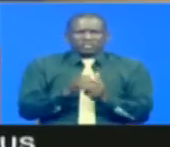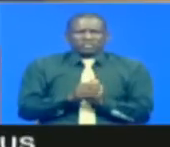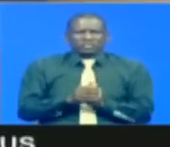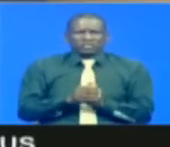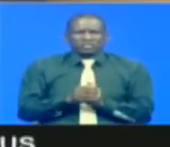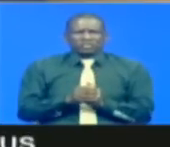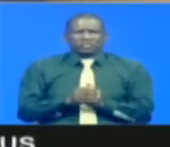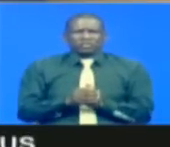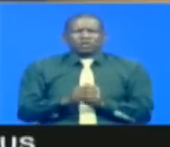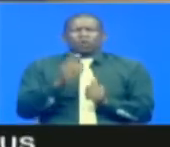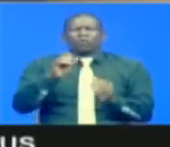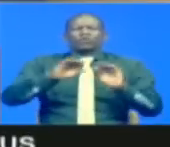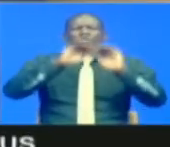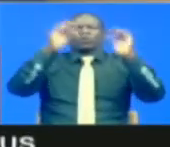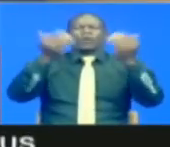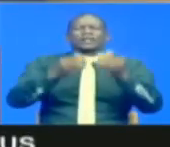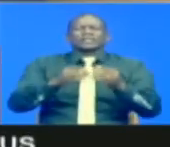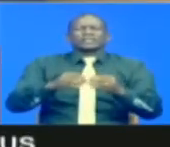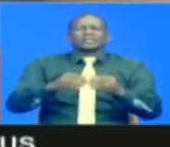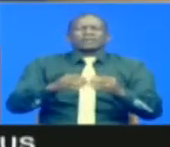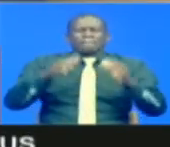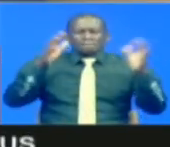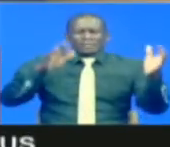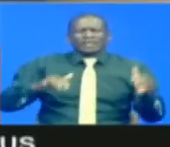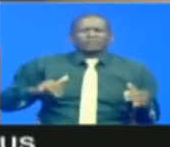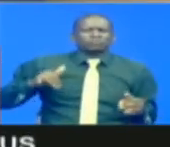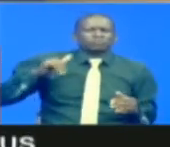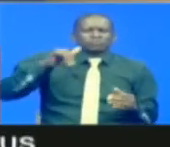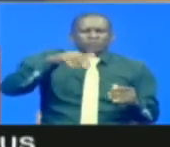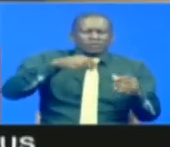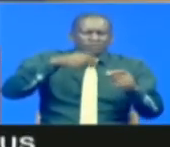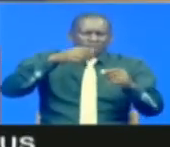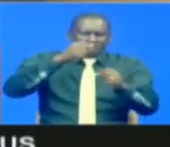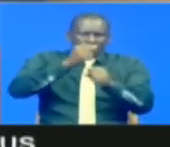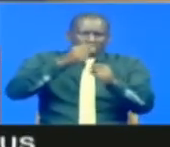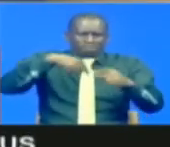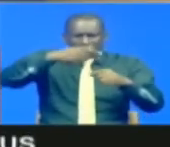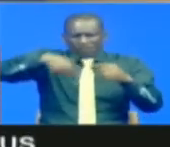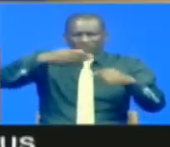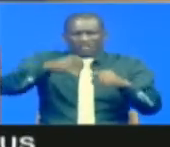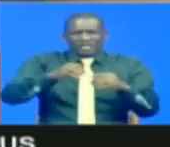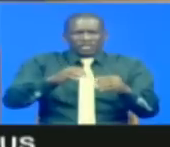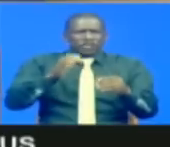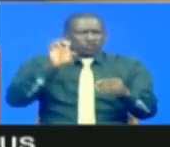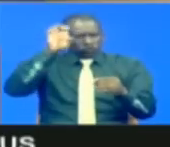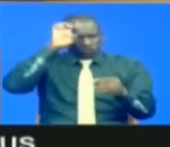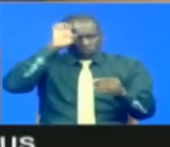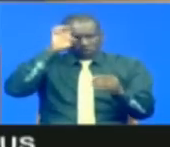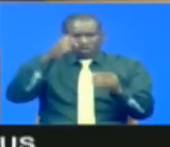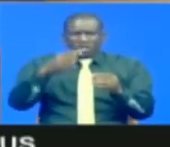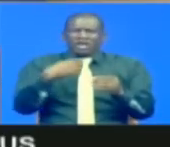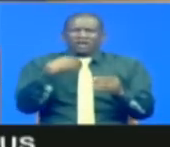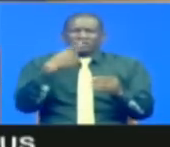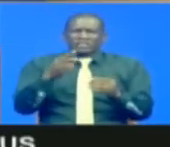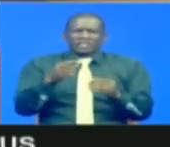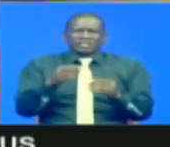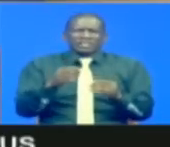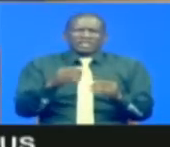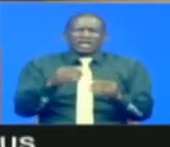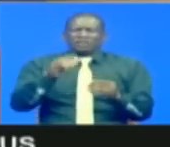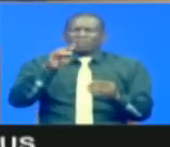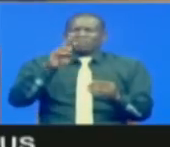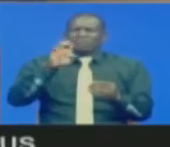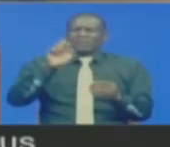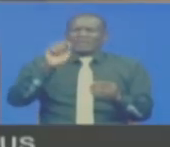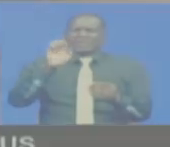One of the world's largest aircraft manufacturers, Airbus, which is based in Europe, has termed the uncertainty of a Brexit a disgrace. Britain